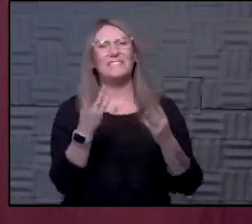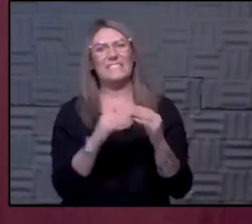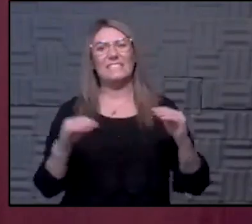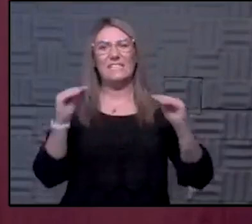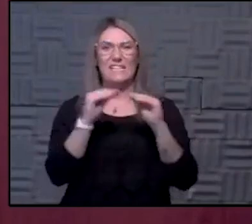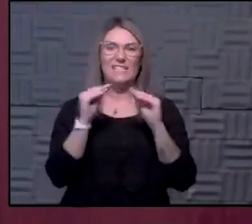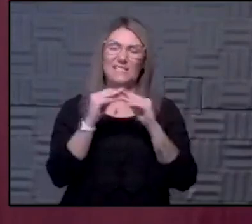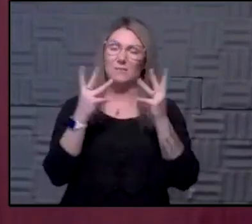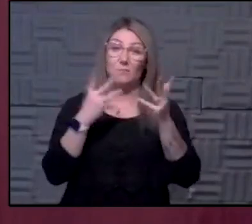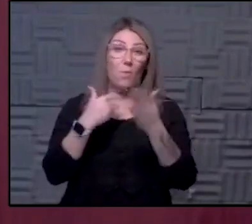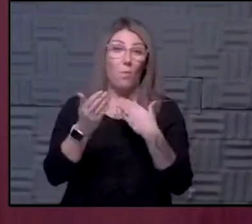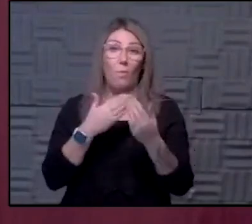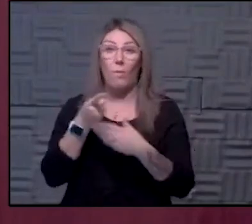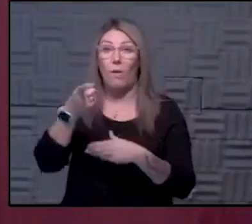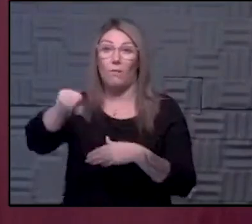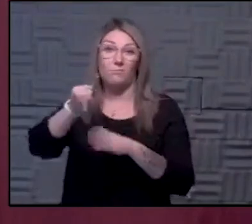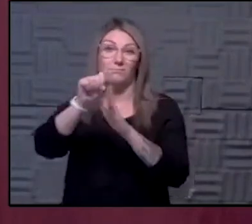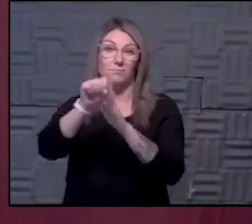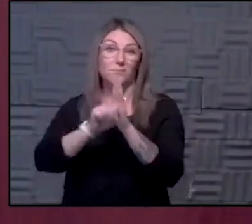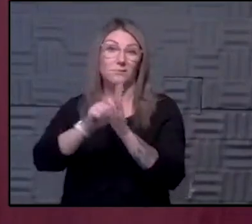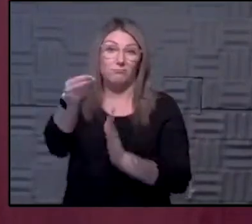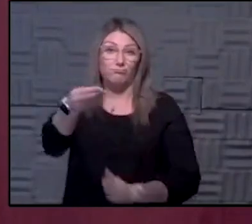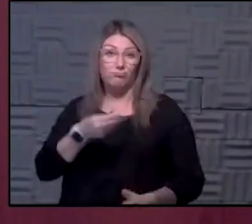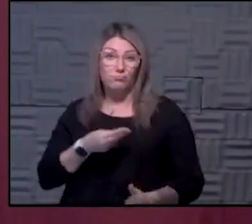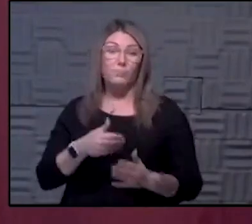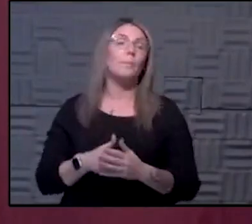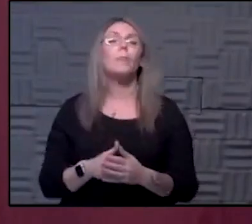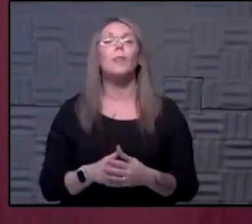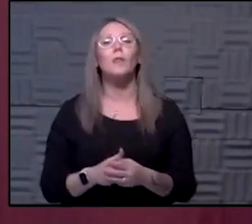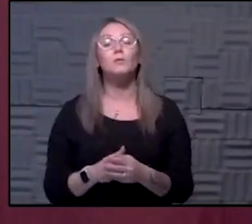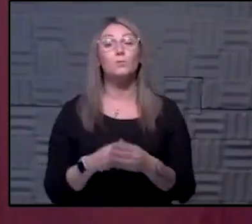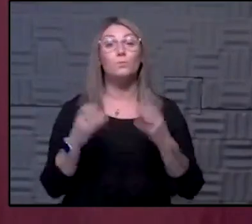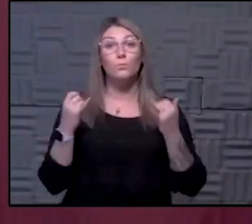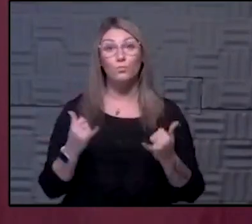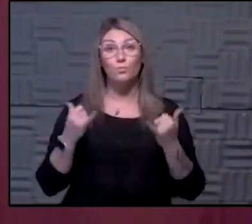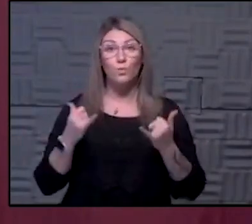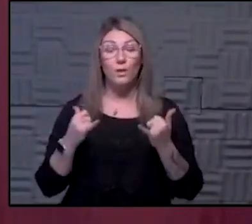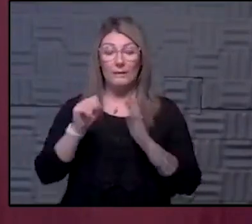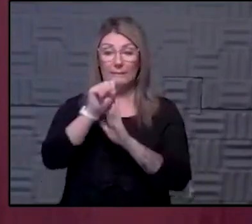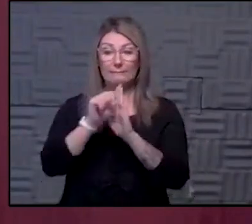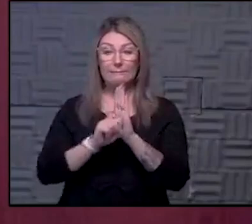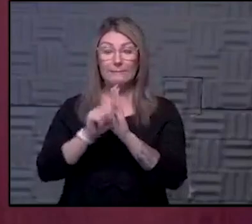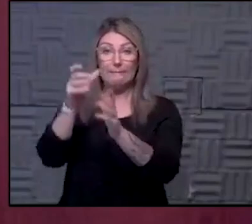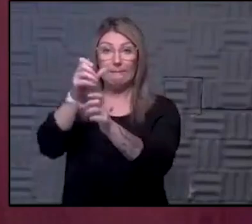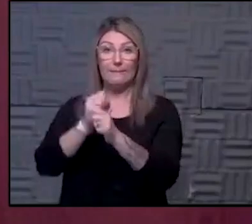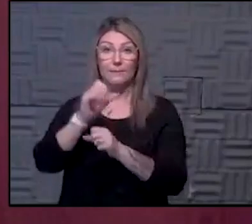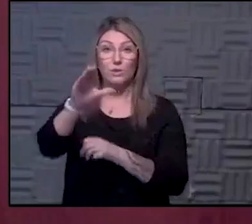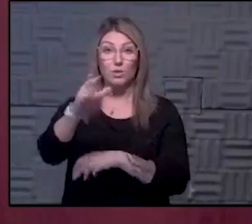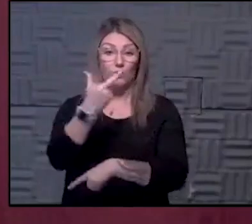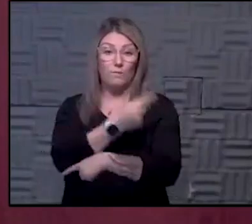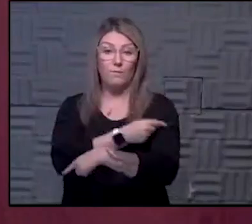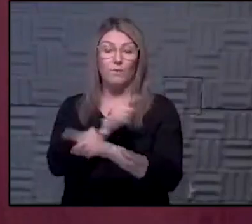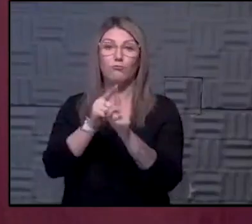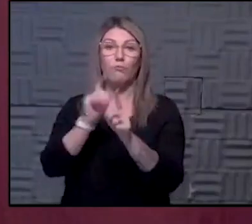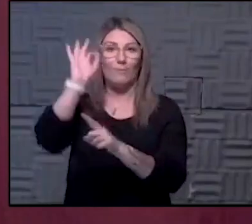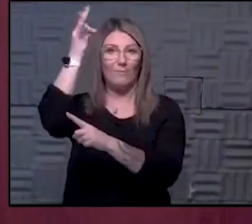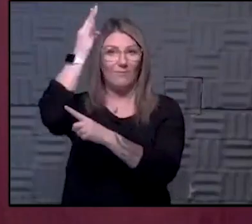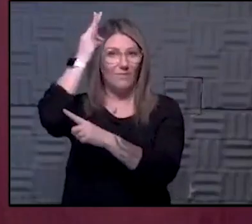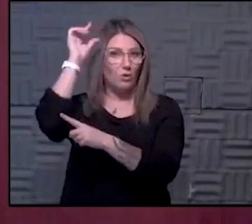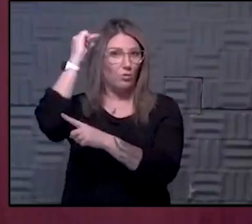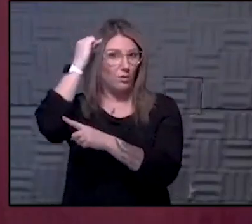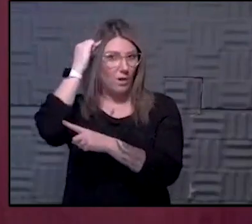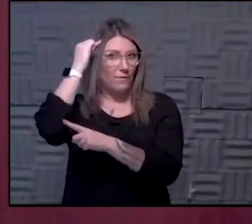way it works right now for us, Cody, is that at present, the state gets their vaccine allotment from the federal government. I